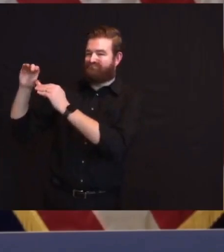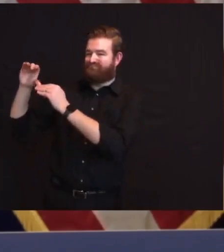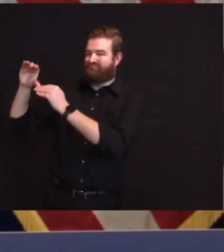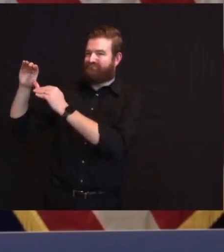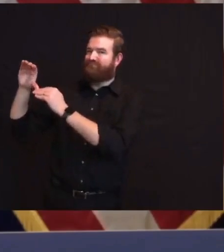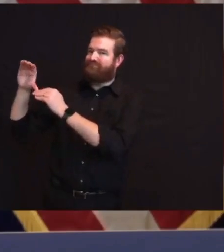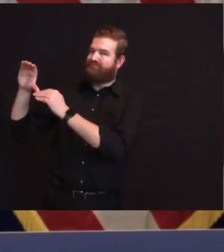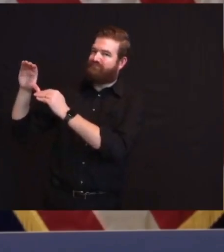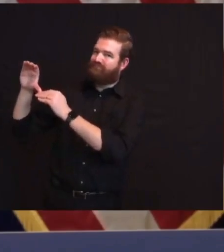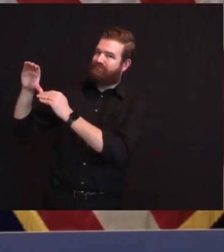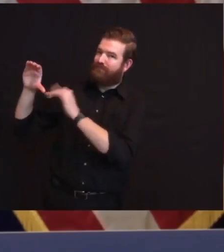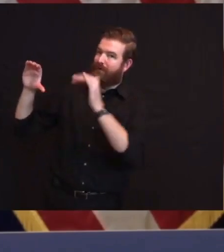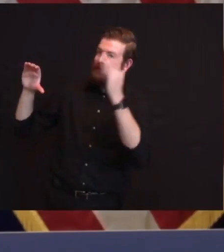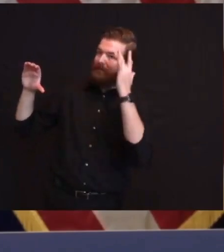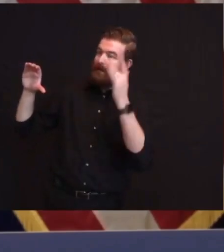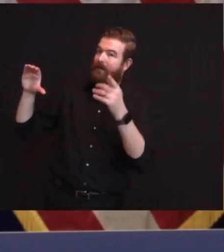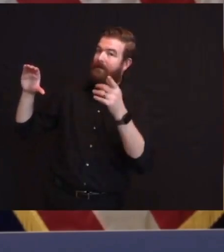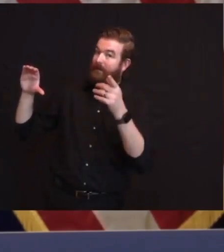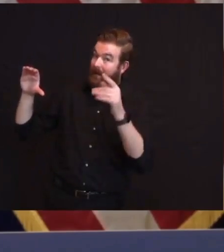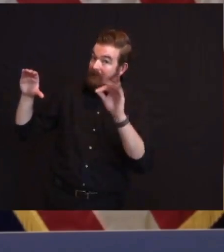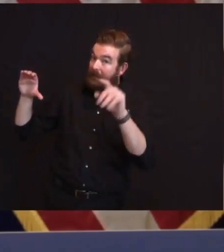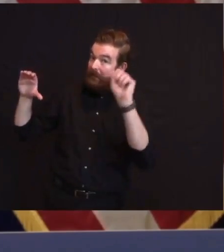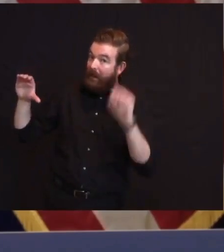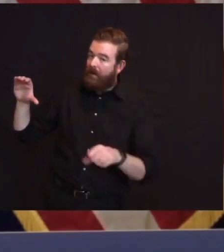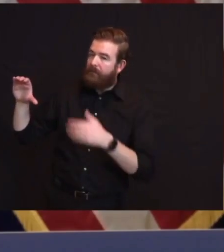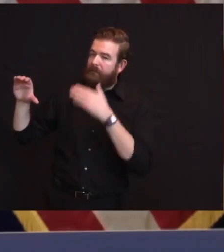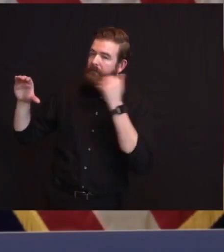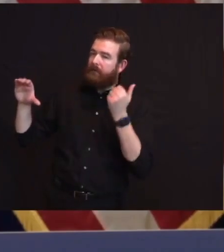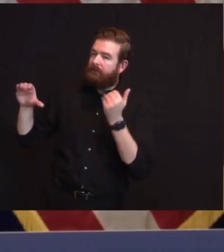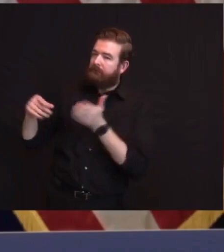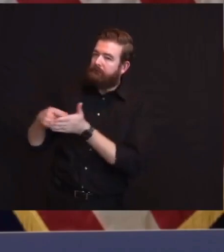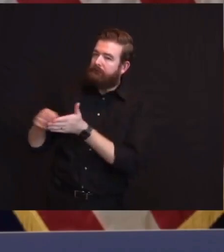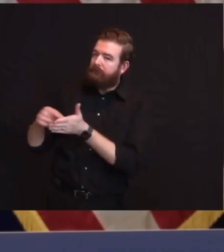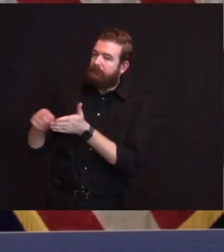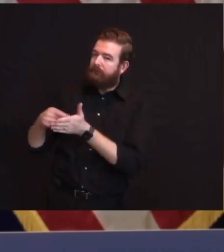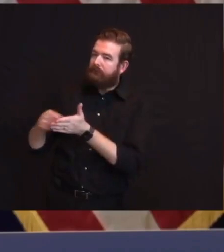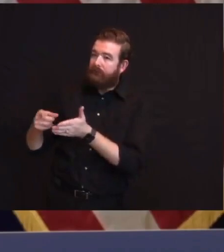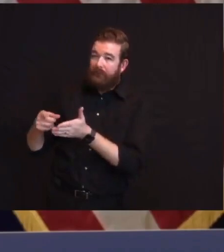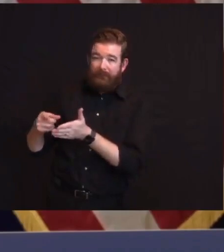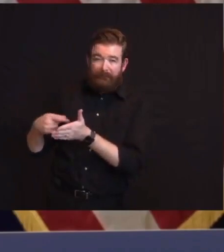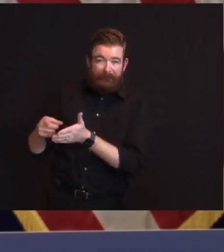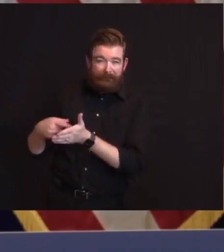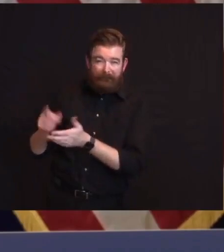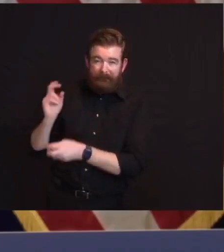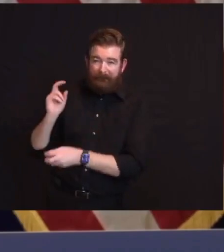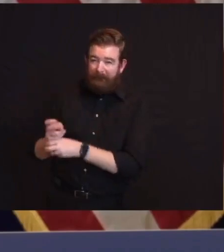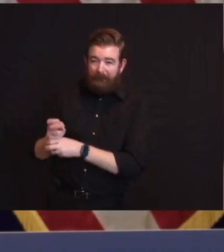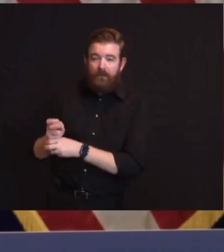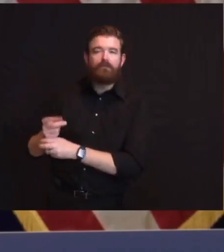to them, set up a payment plan, so that at the end of the moratorium,